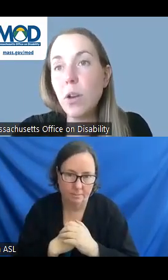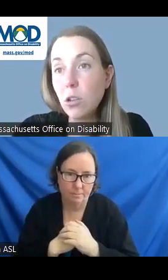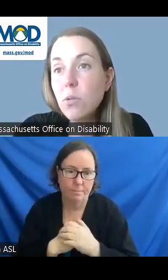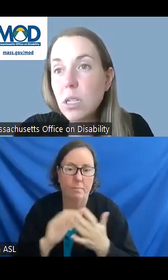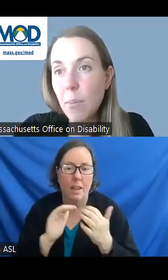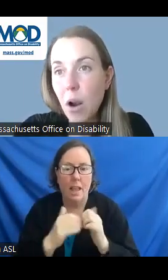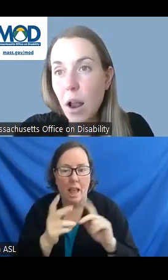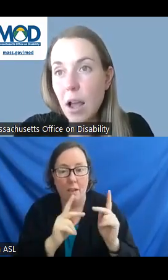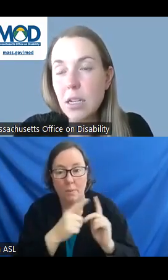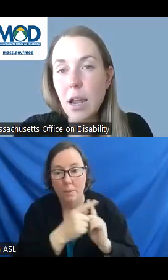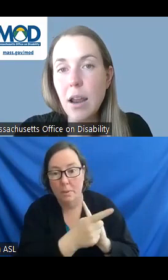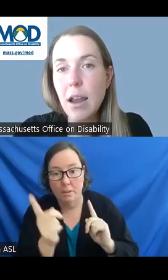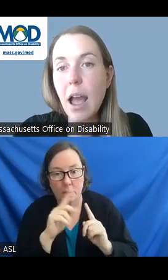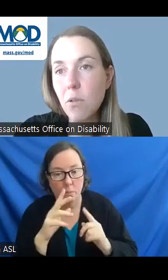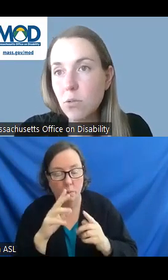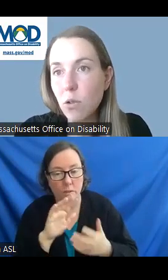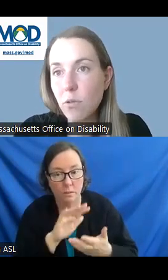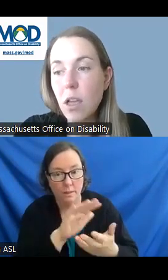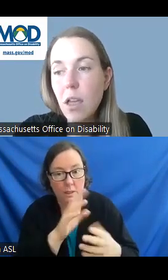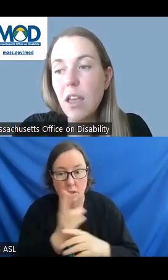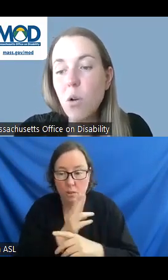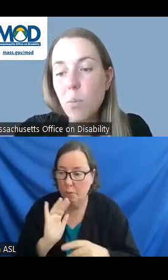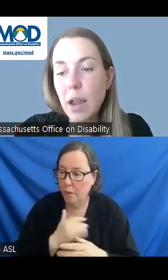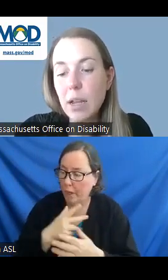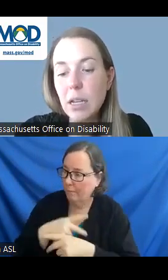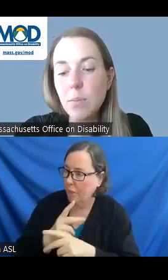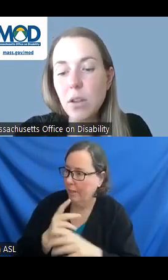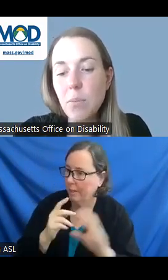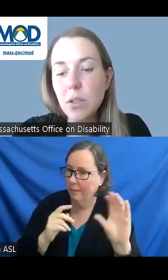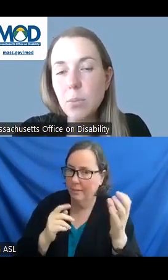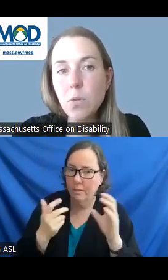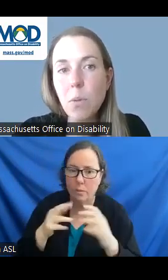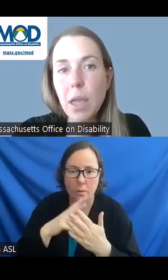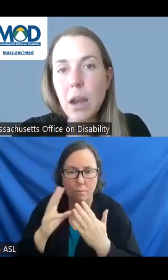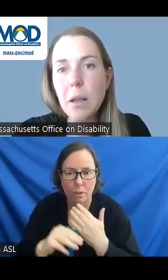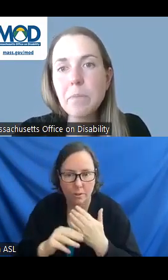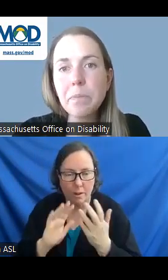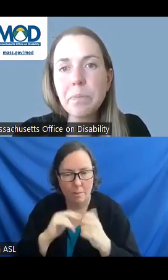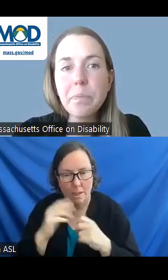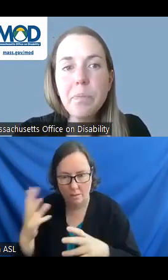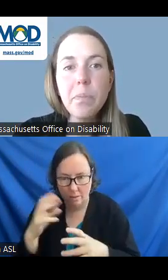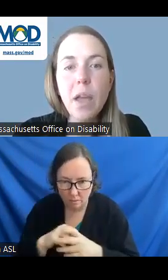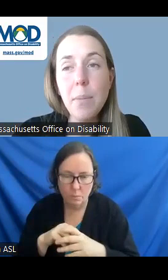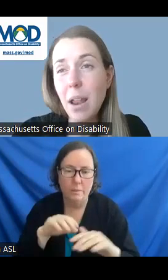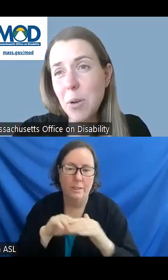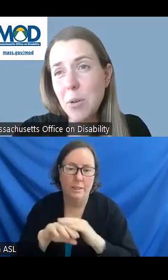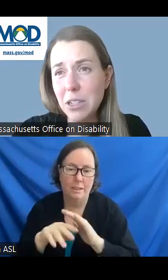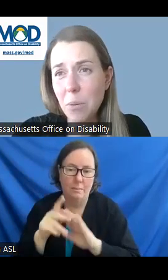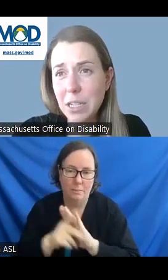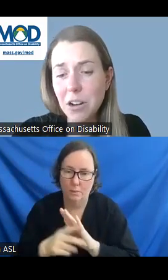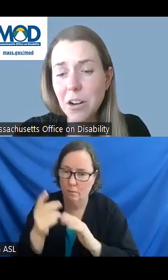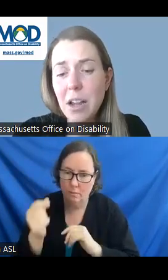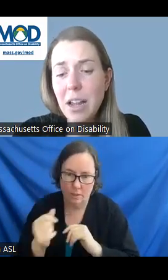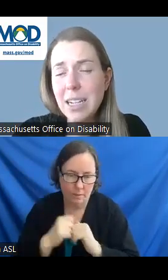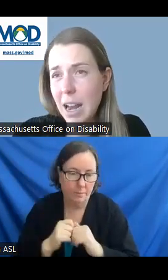are going to use that product and how to sort of incorporate accessibility principles from the beginning. And MOD